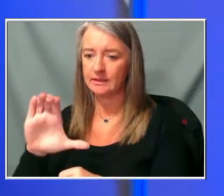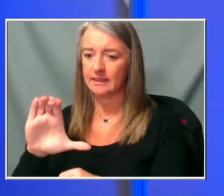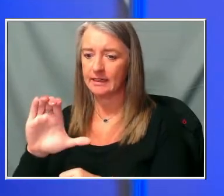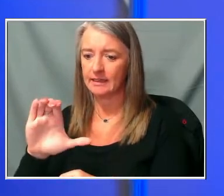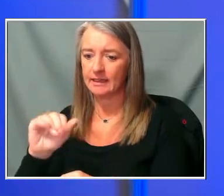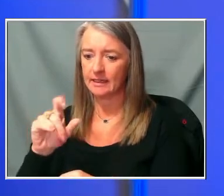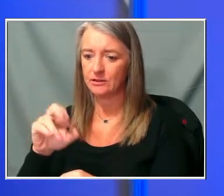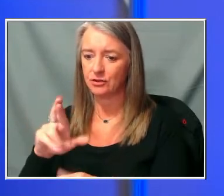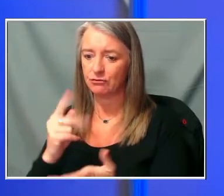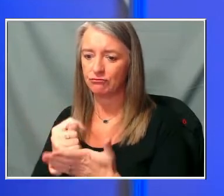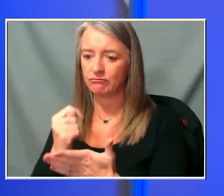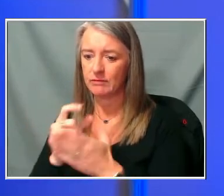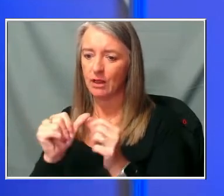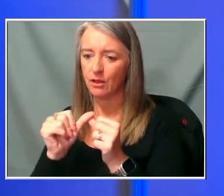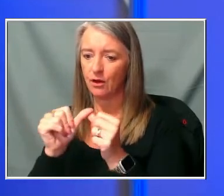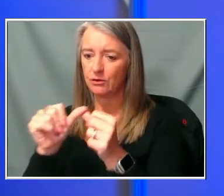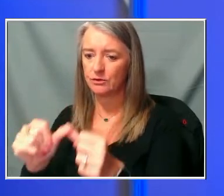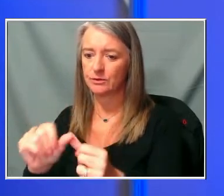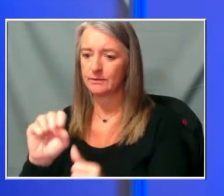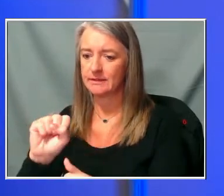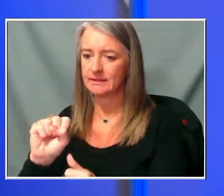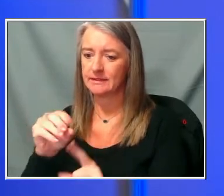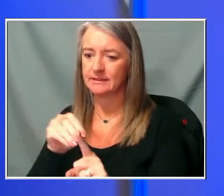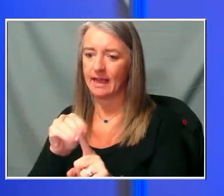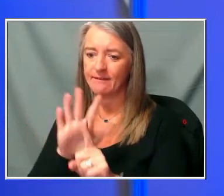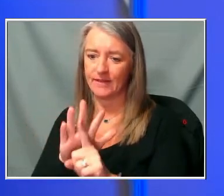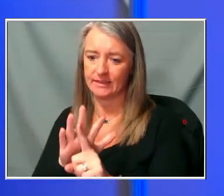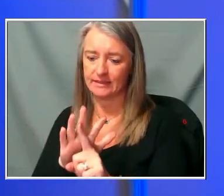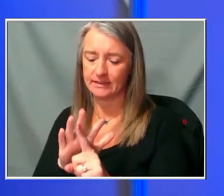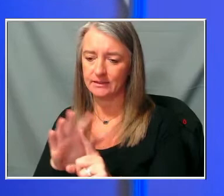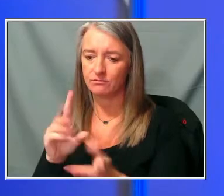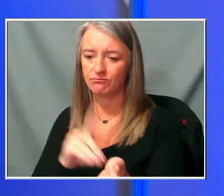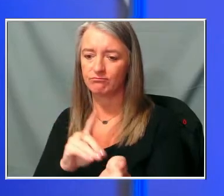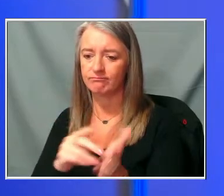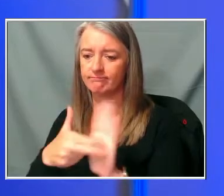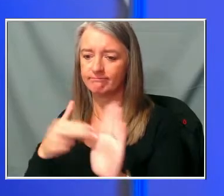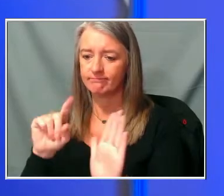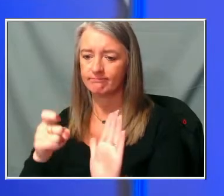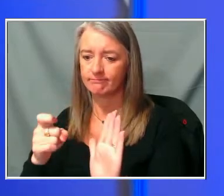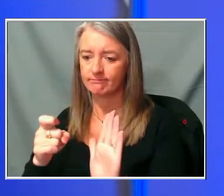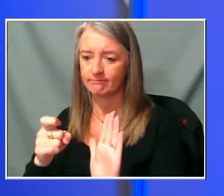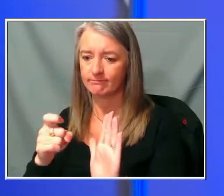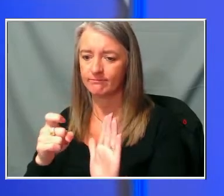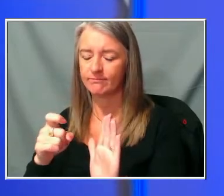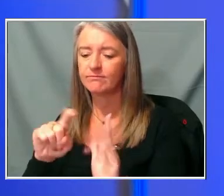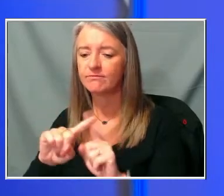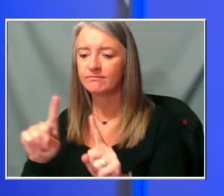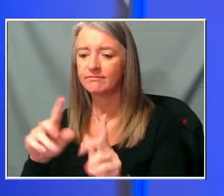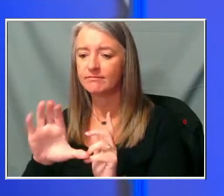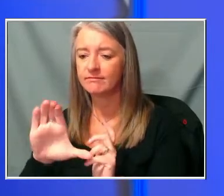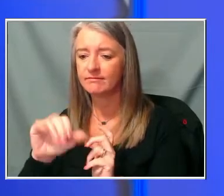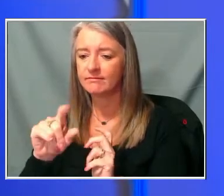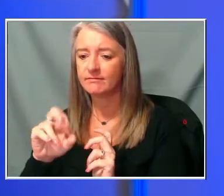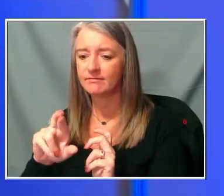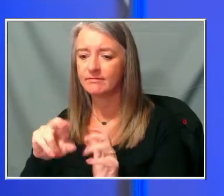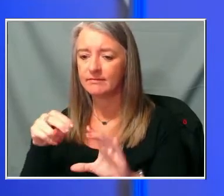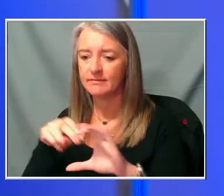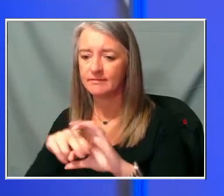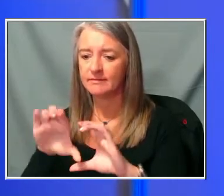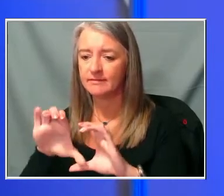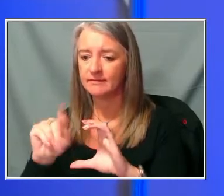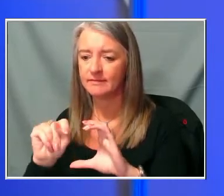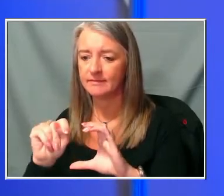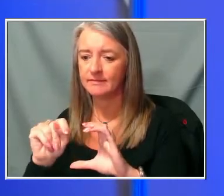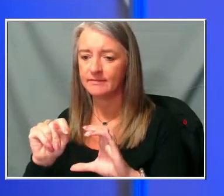create long-term side effects. We're going to learn more about that. Doctors diagnosed him with Ewing sarcoma after a CT scan found a mass in